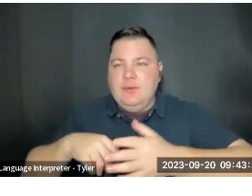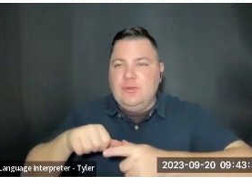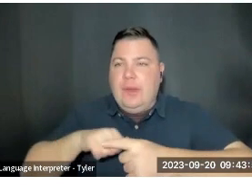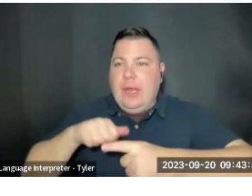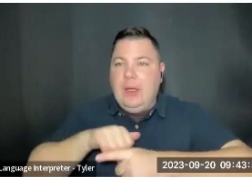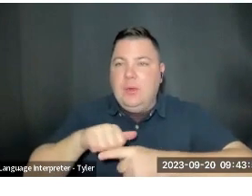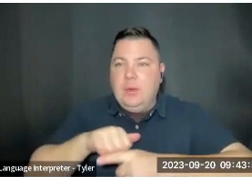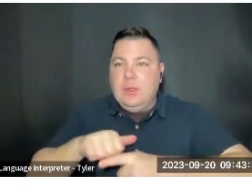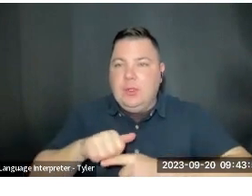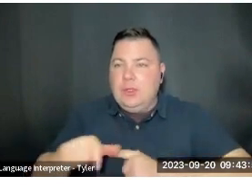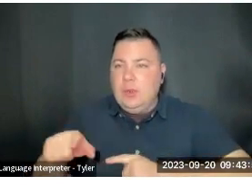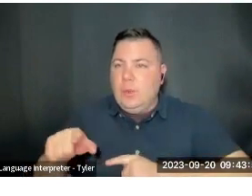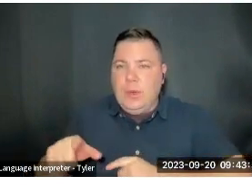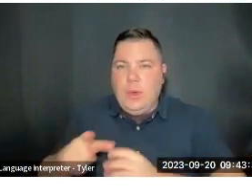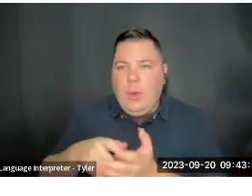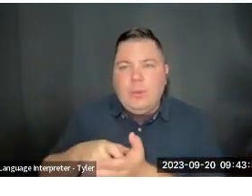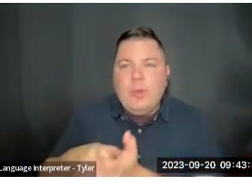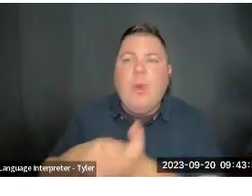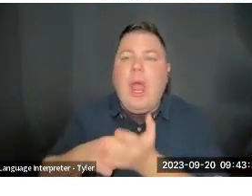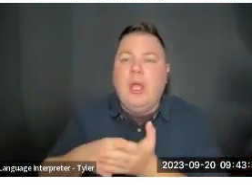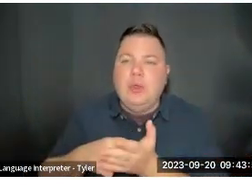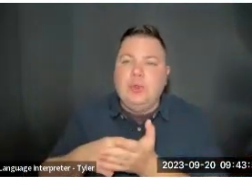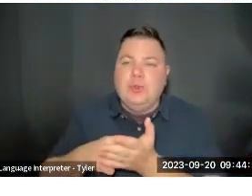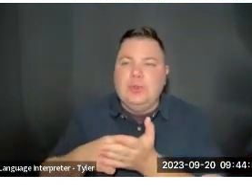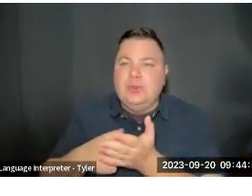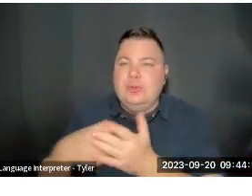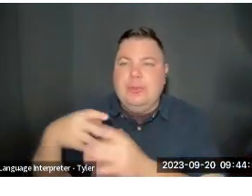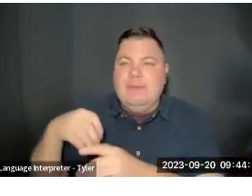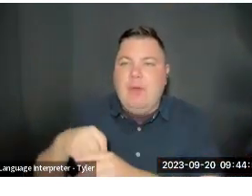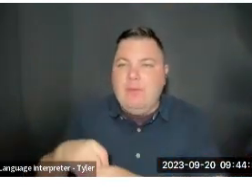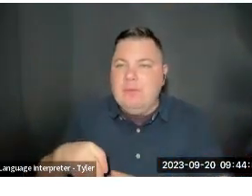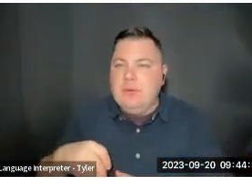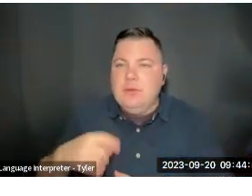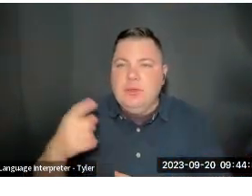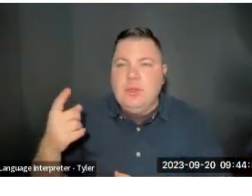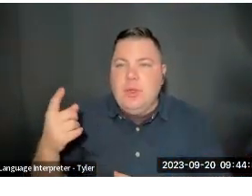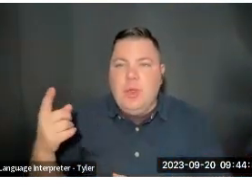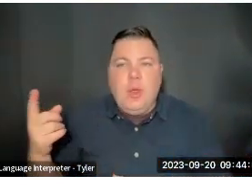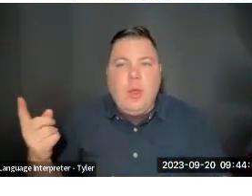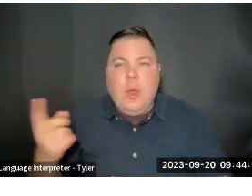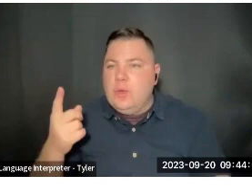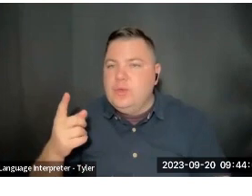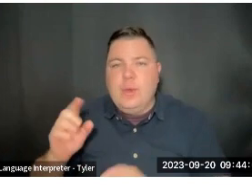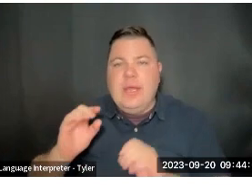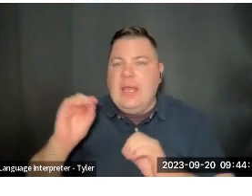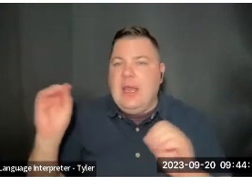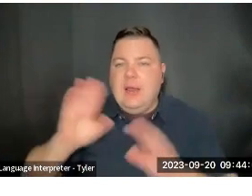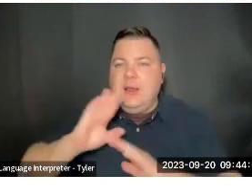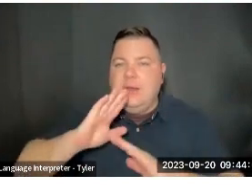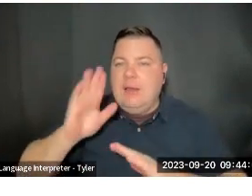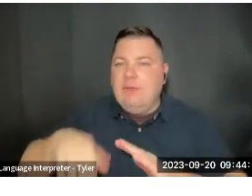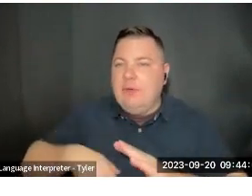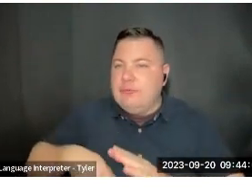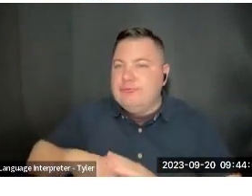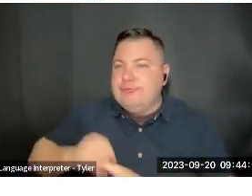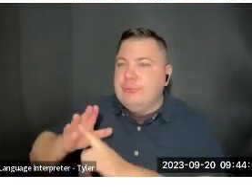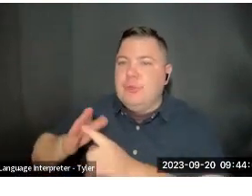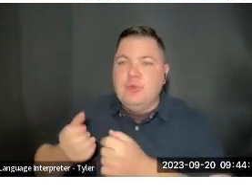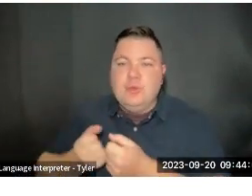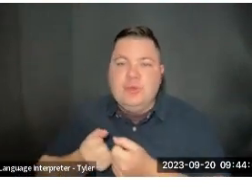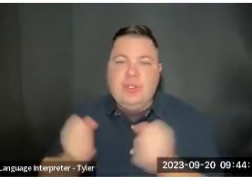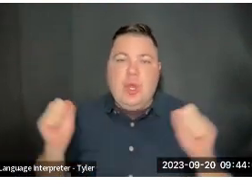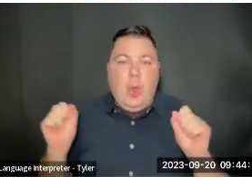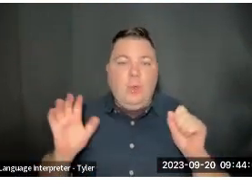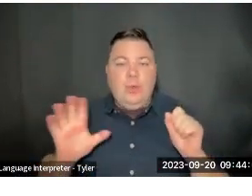are absolutely required to participate. You are also not put on the spot to disclose any of your own mental